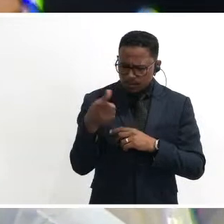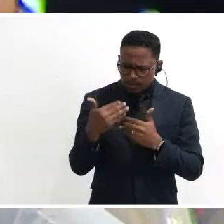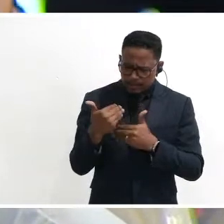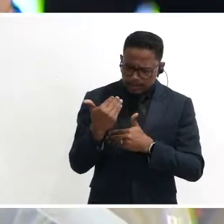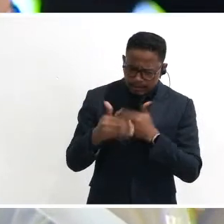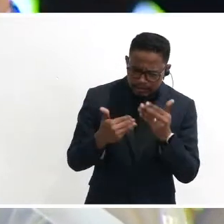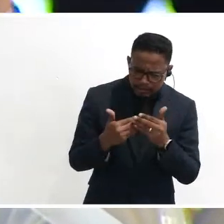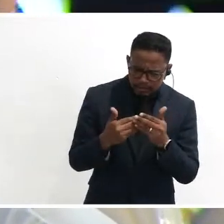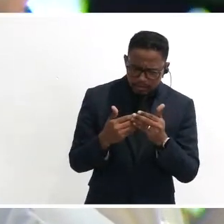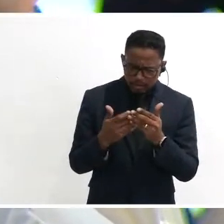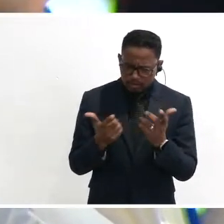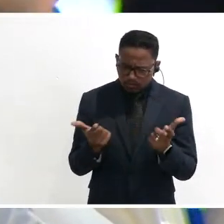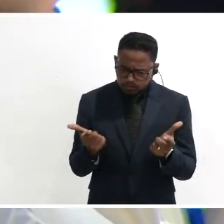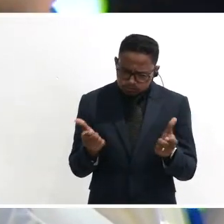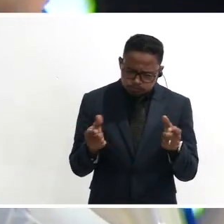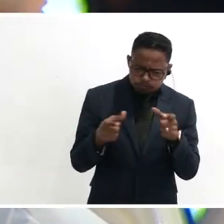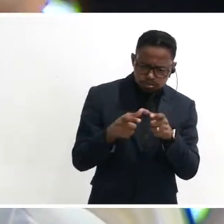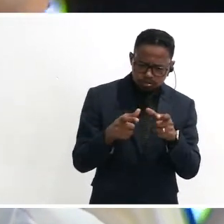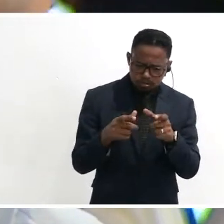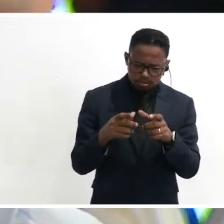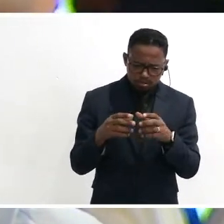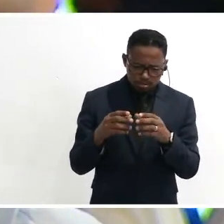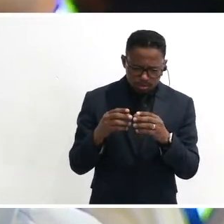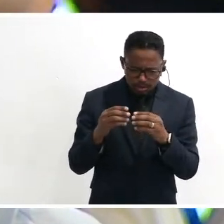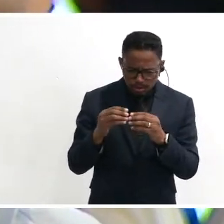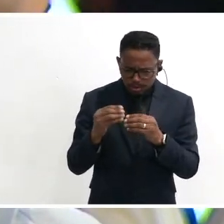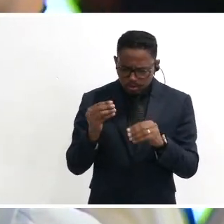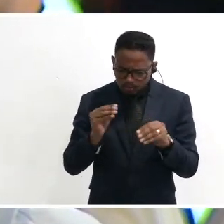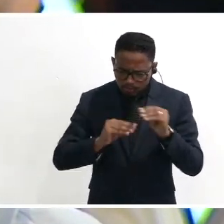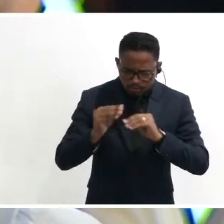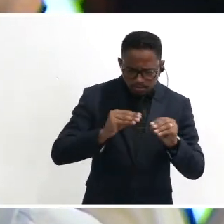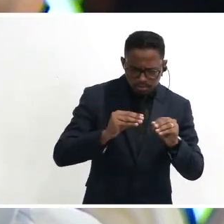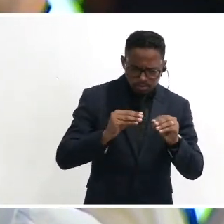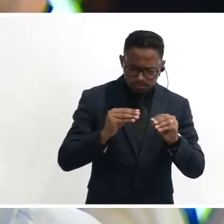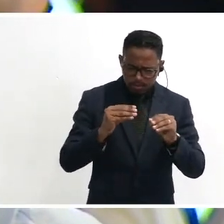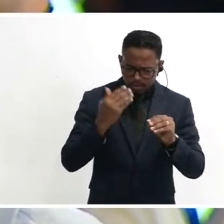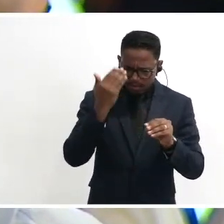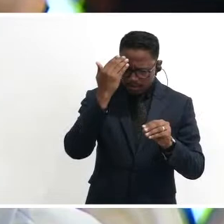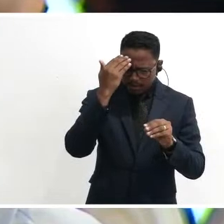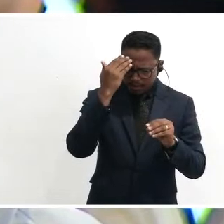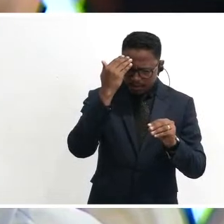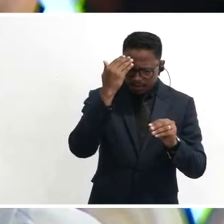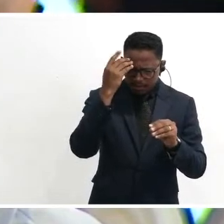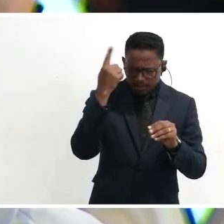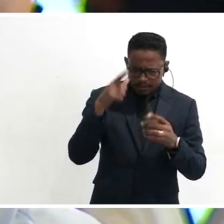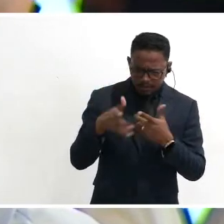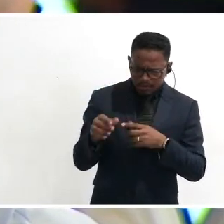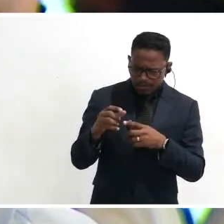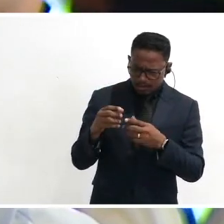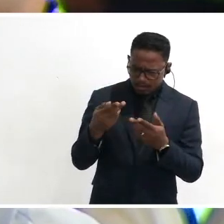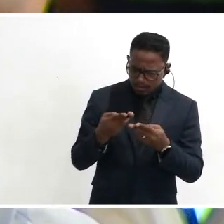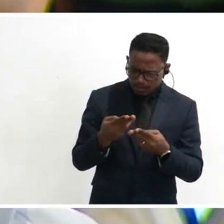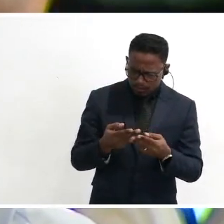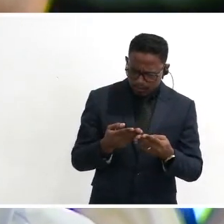de encapsulado y empaquetado para garantizar la fiabilidad de los